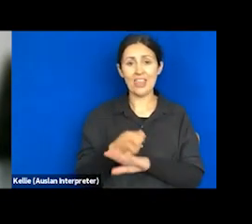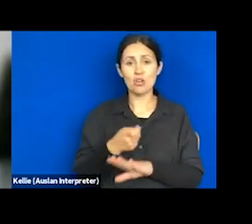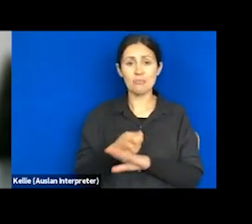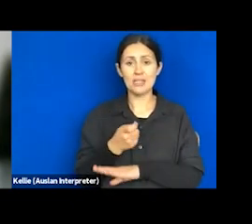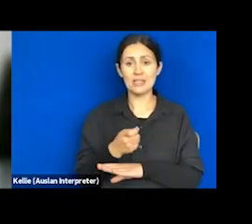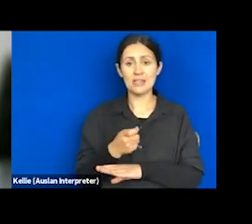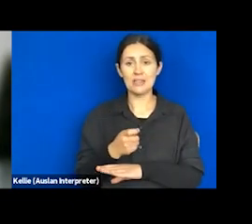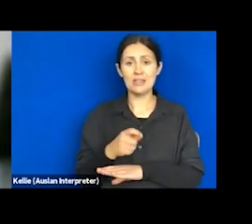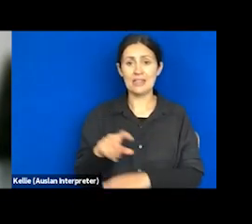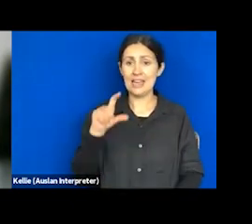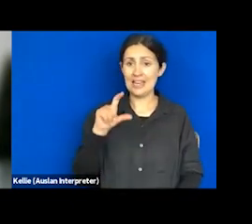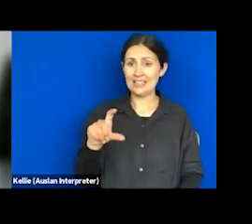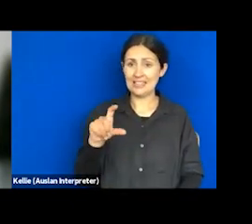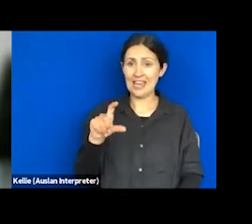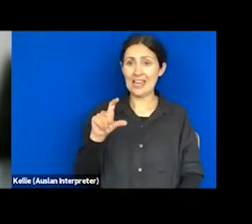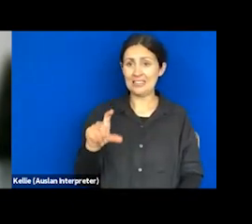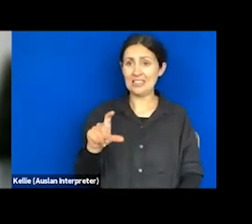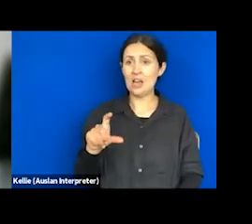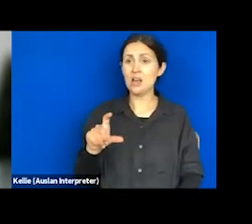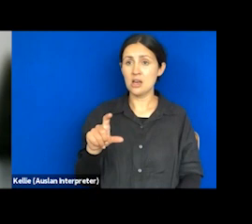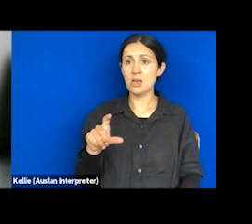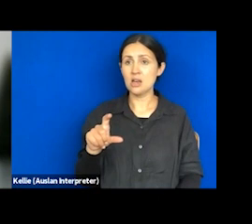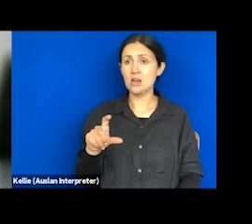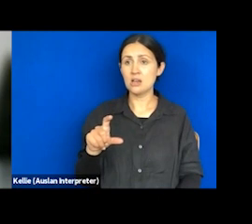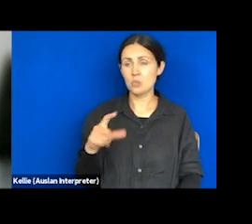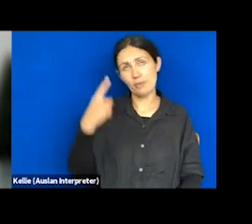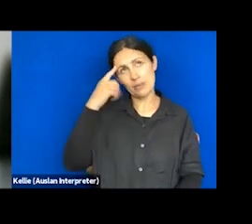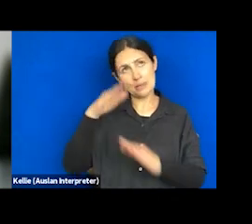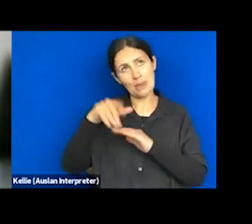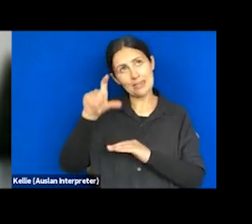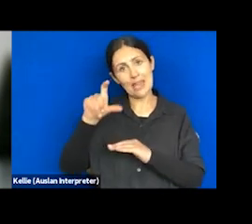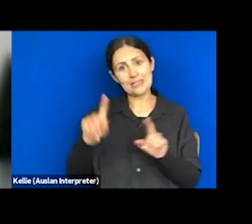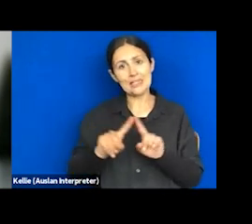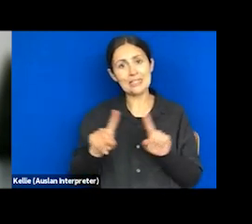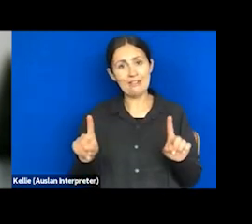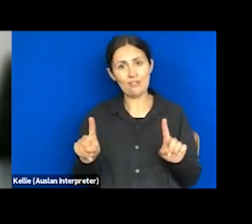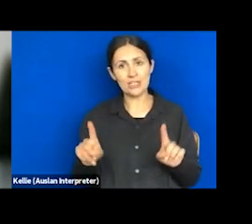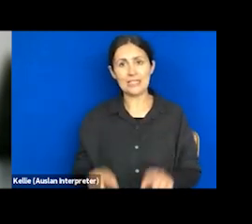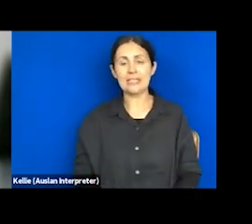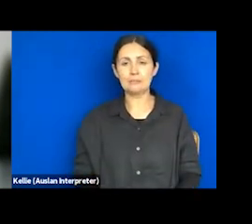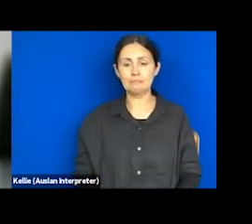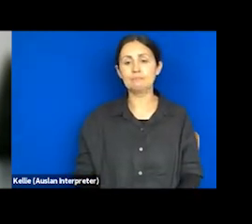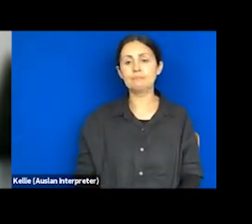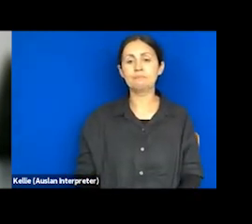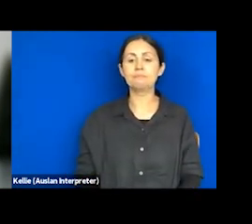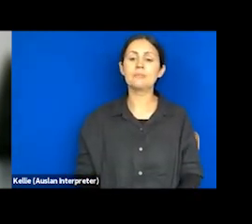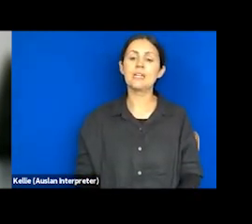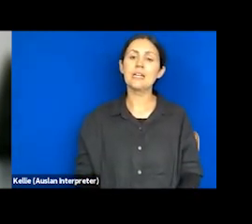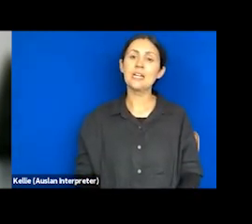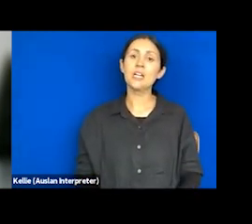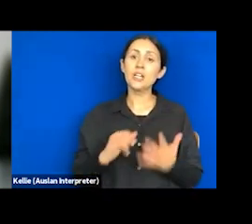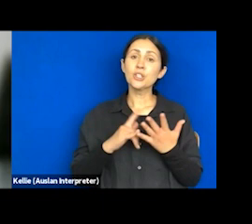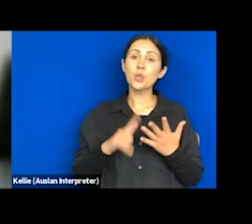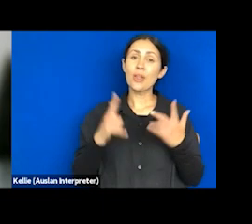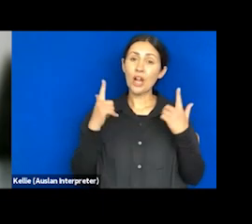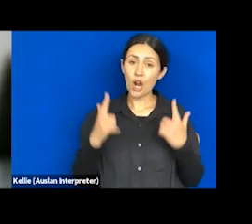a sort of molecular thing, rather than DSM classification. So there's lots